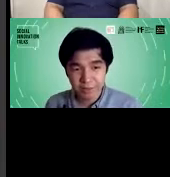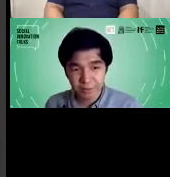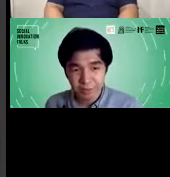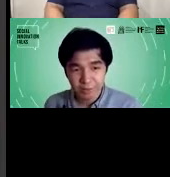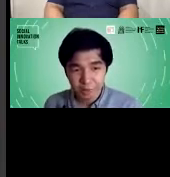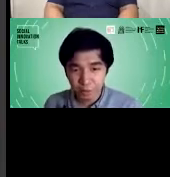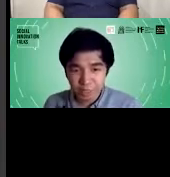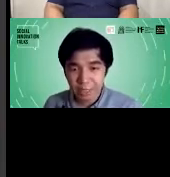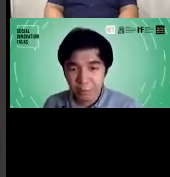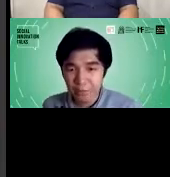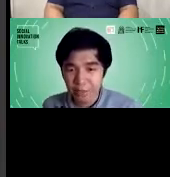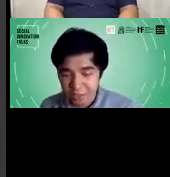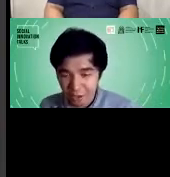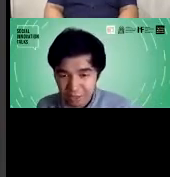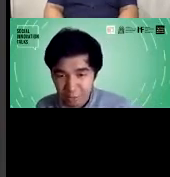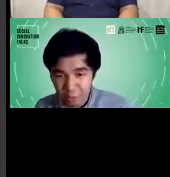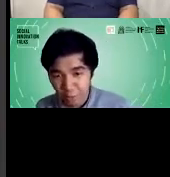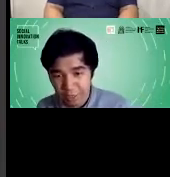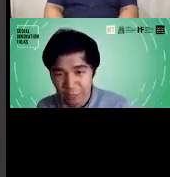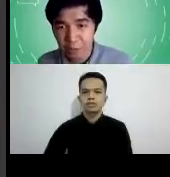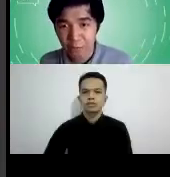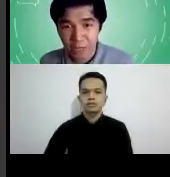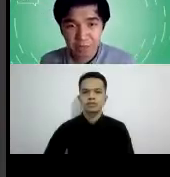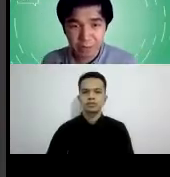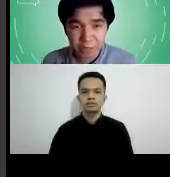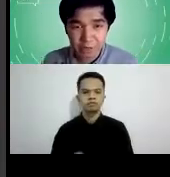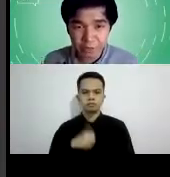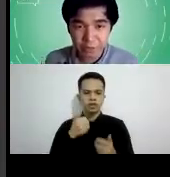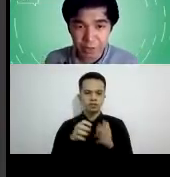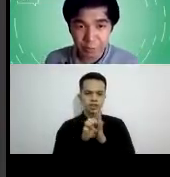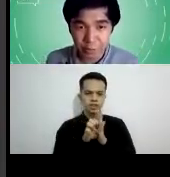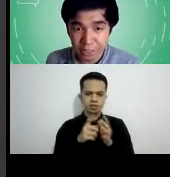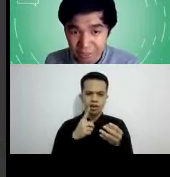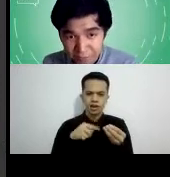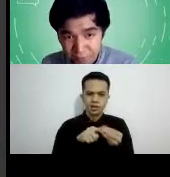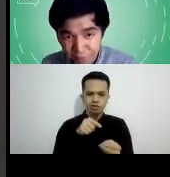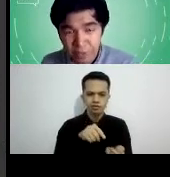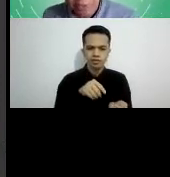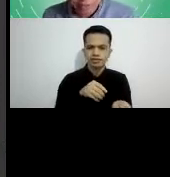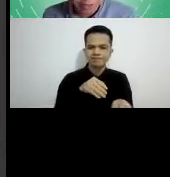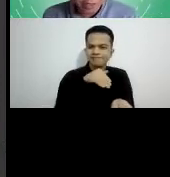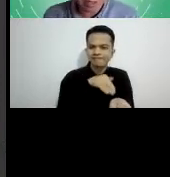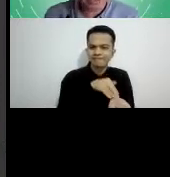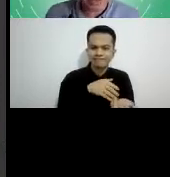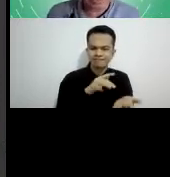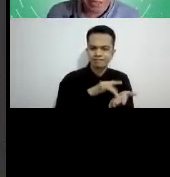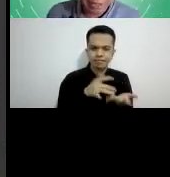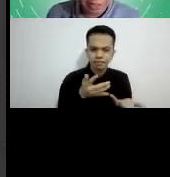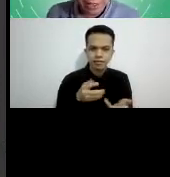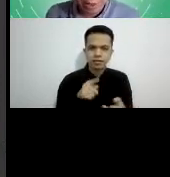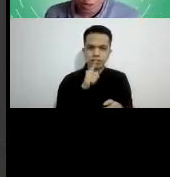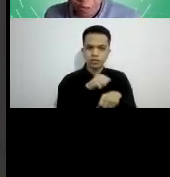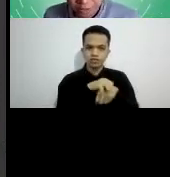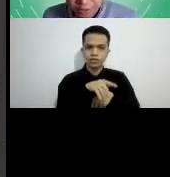tasks. So one example of this is they're actually exploring healthcare because of COVID-19. Because there are infected